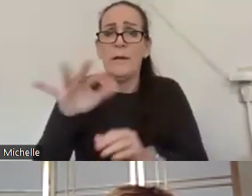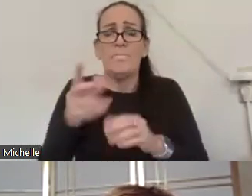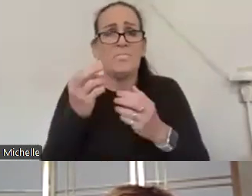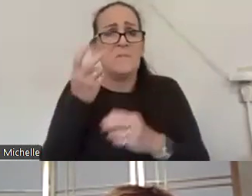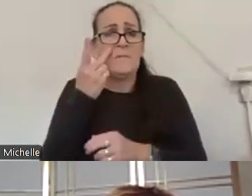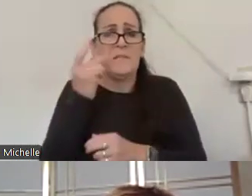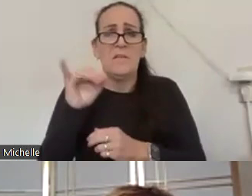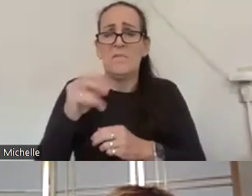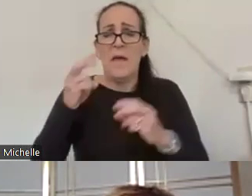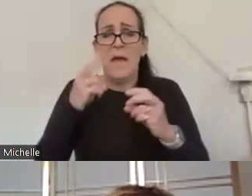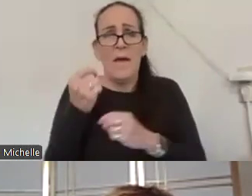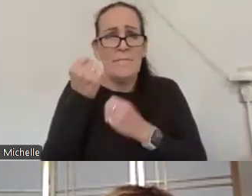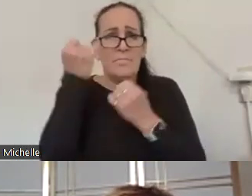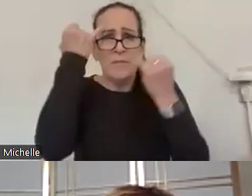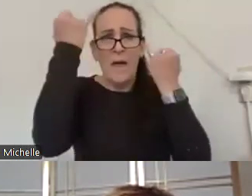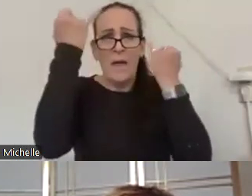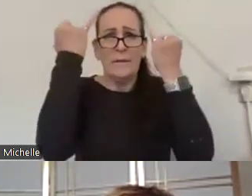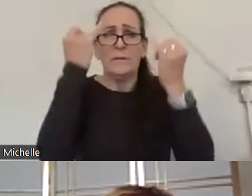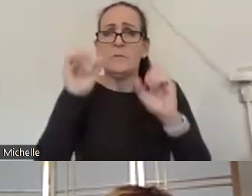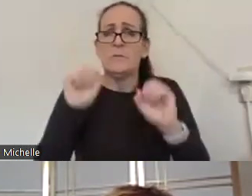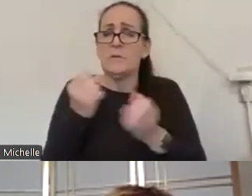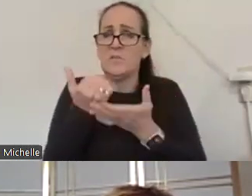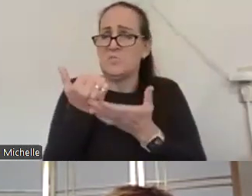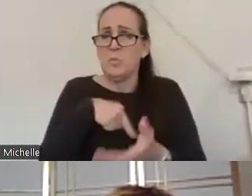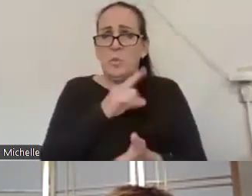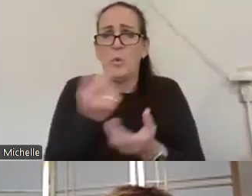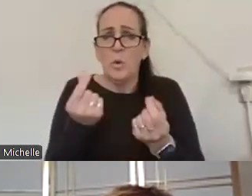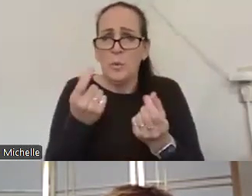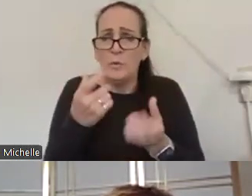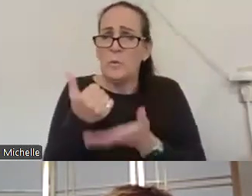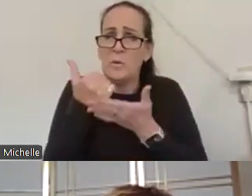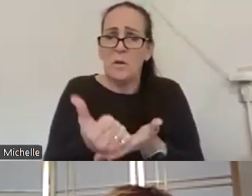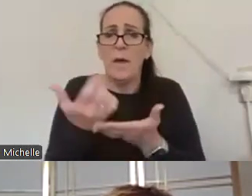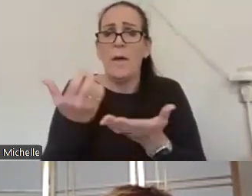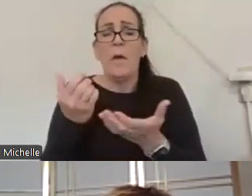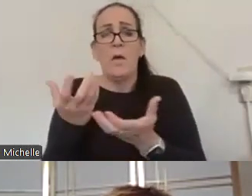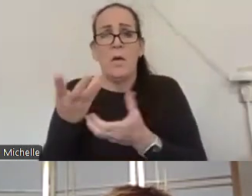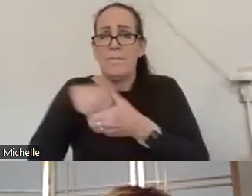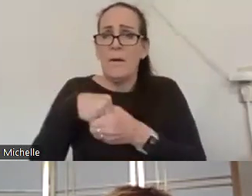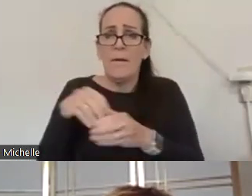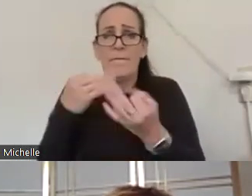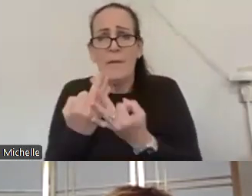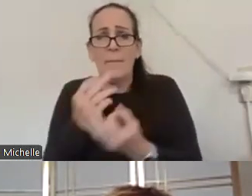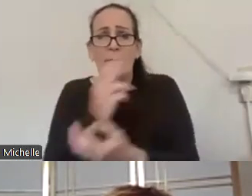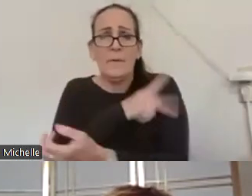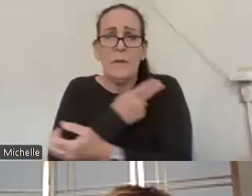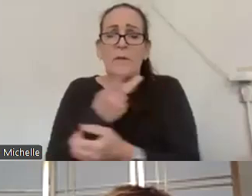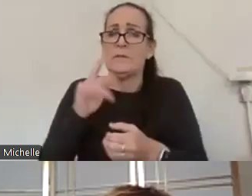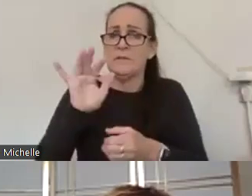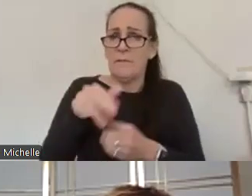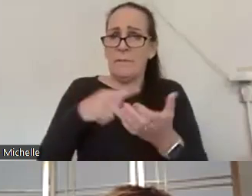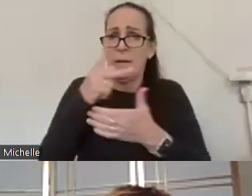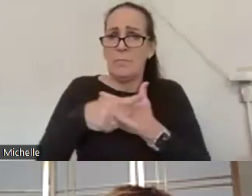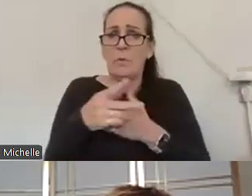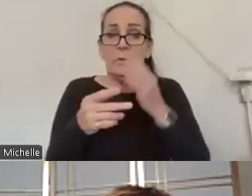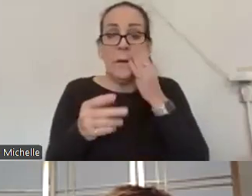work around it, to enroll some more patients and families in it, that would be great help. Thank you. That's a great suggestion.